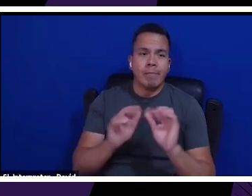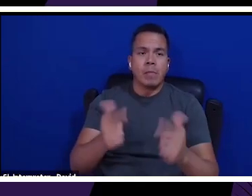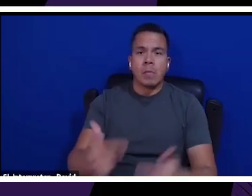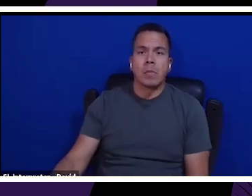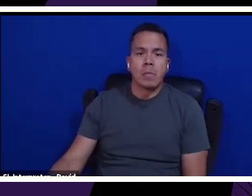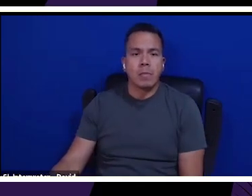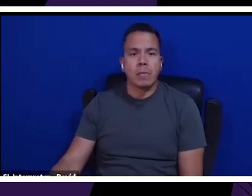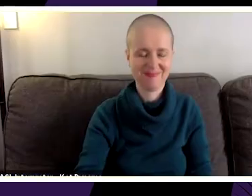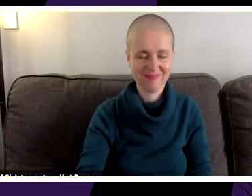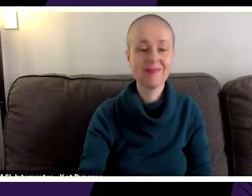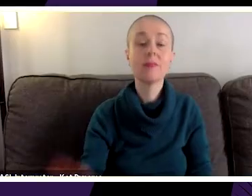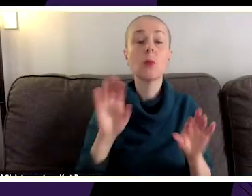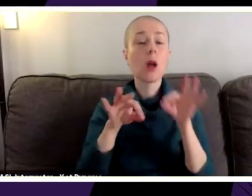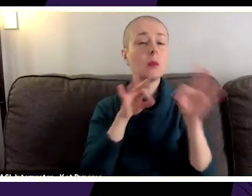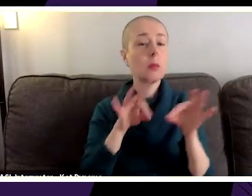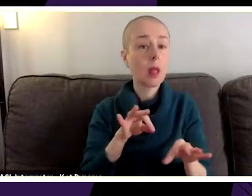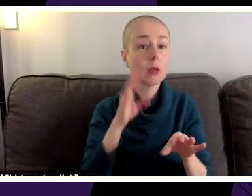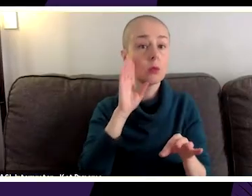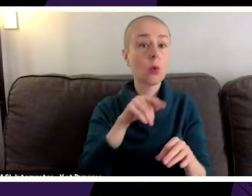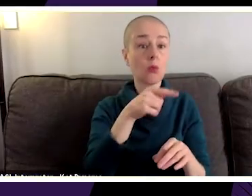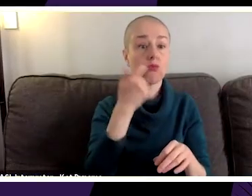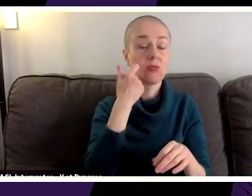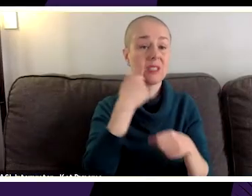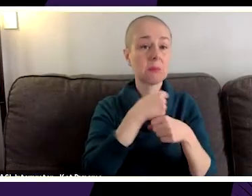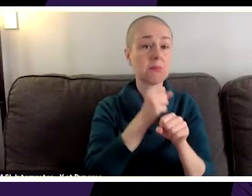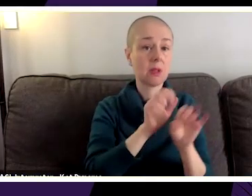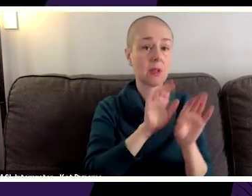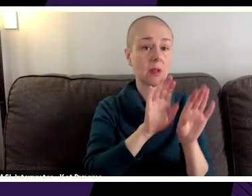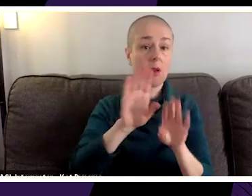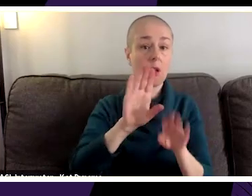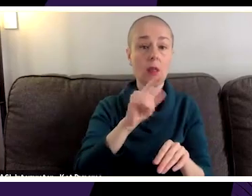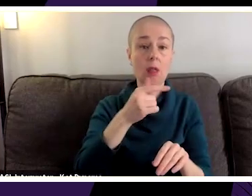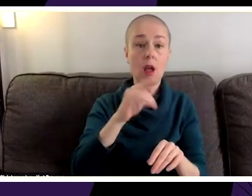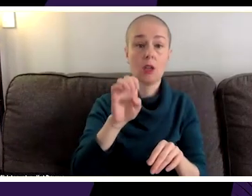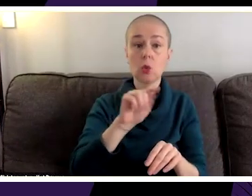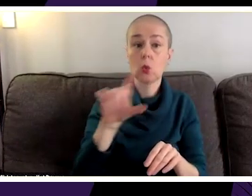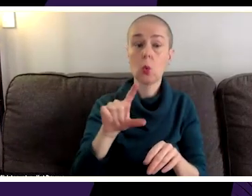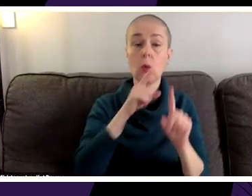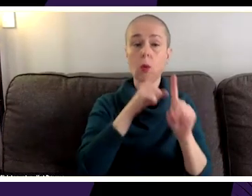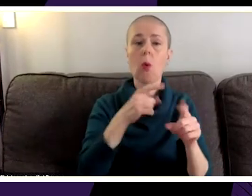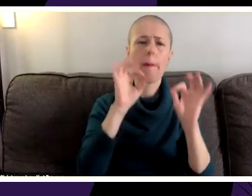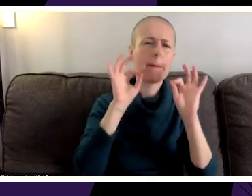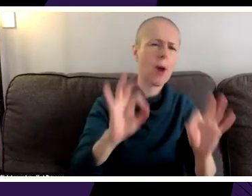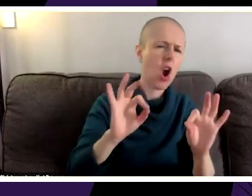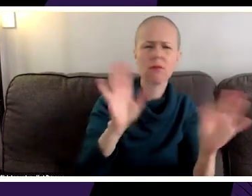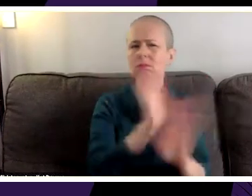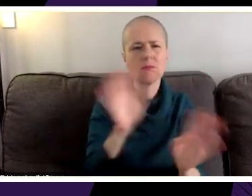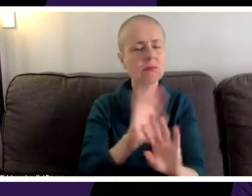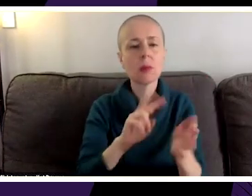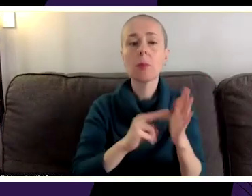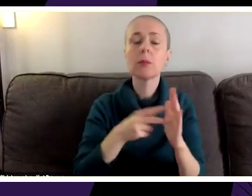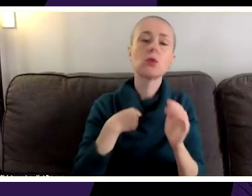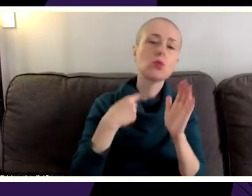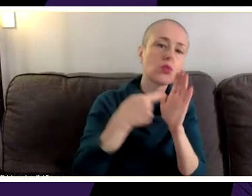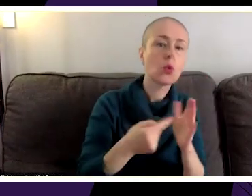And to be clear, the collage tool wasn't about making something polished or perfect. It was about quickly experimenting with aesthetics and technical ideas.